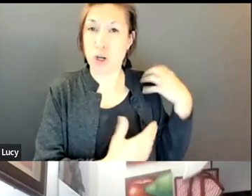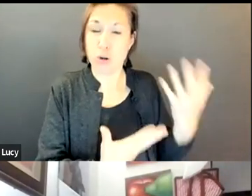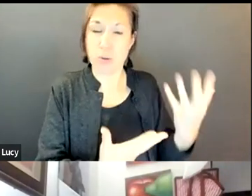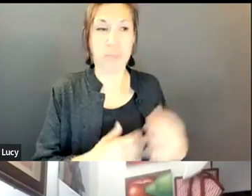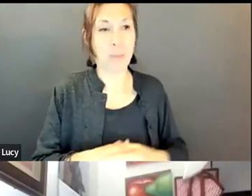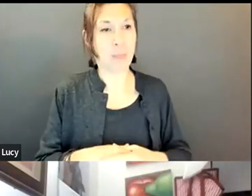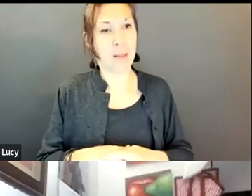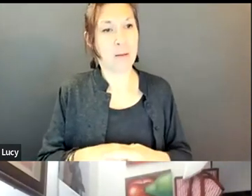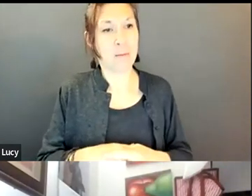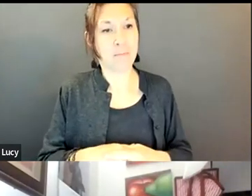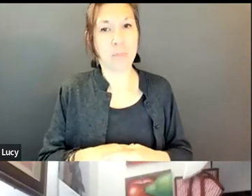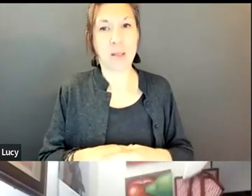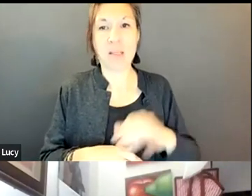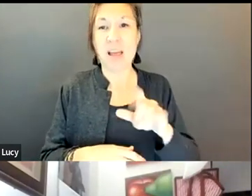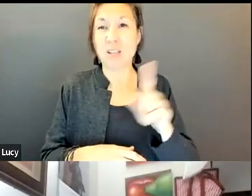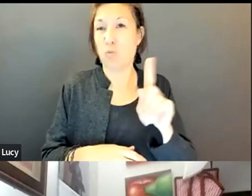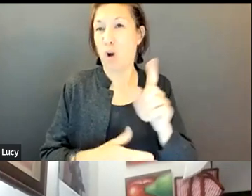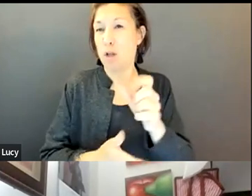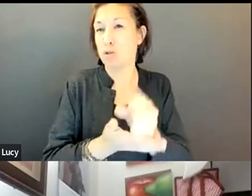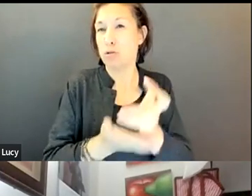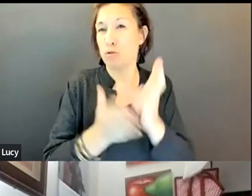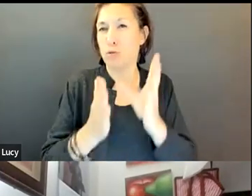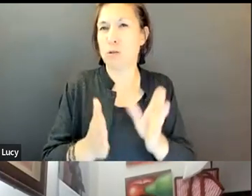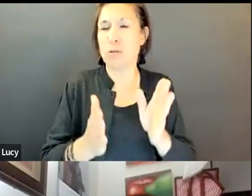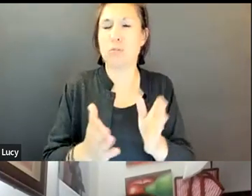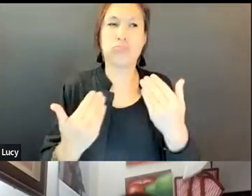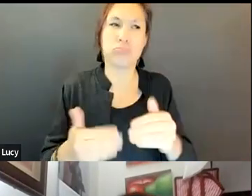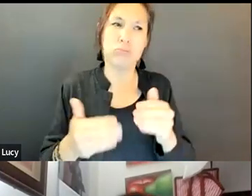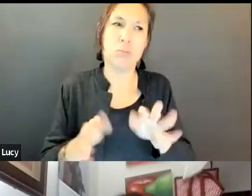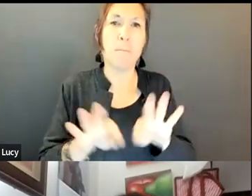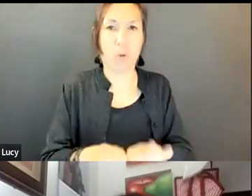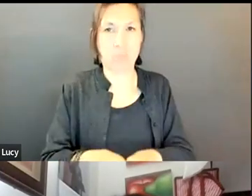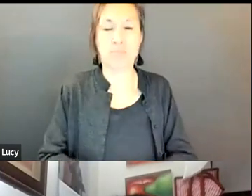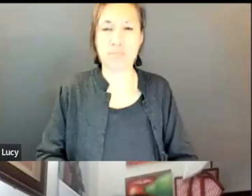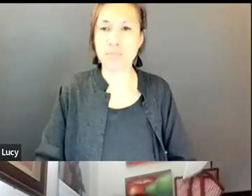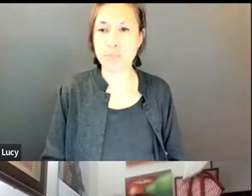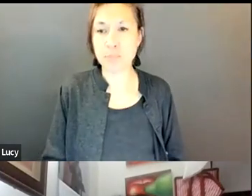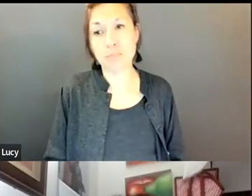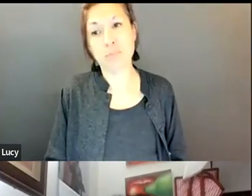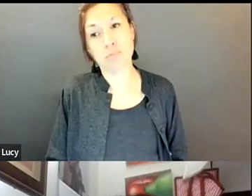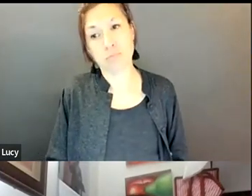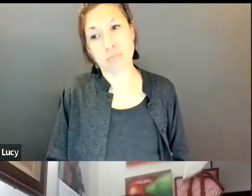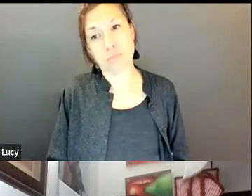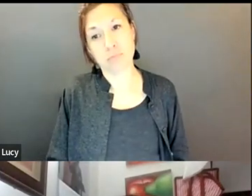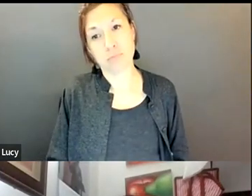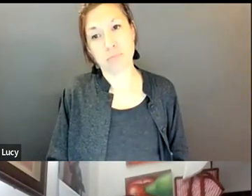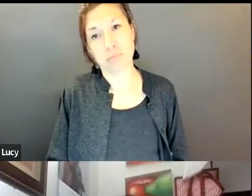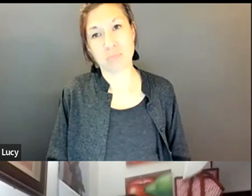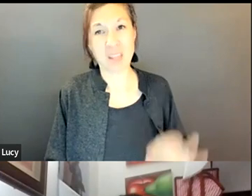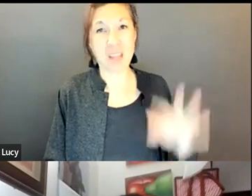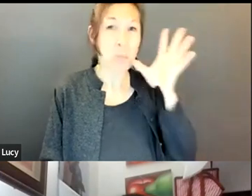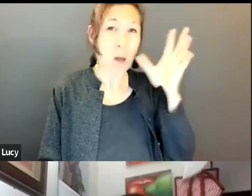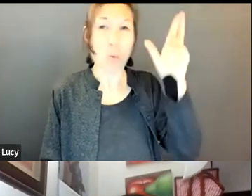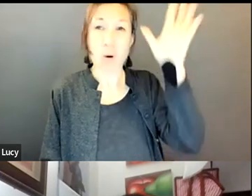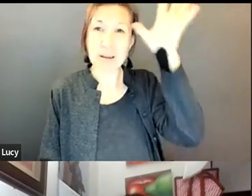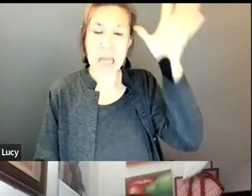that is where the social workers like are so critical in the schools because generally when a parent is struggling getting a student to school